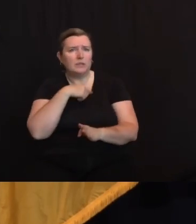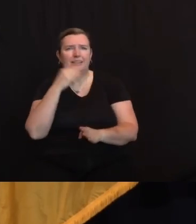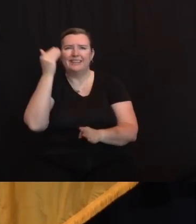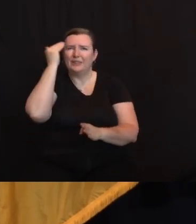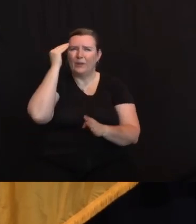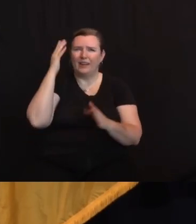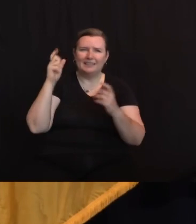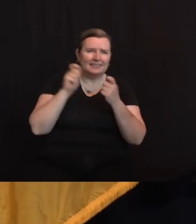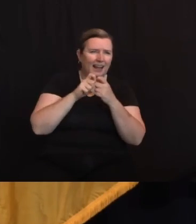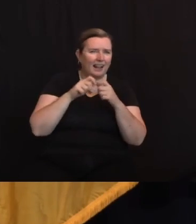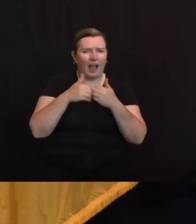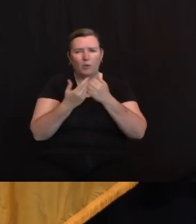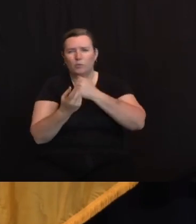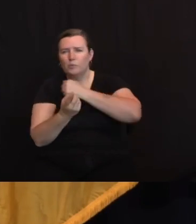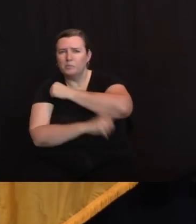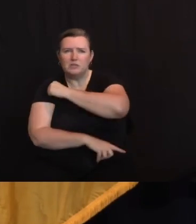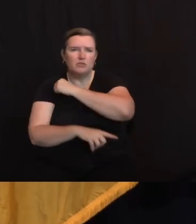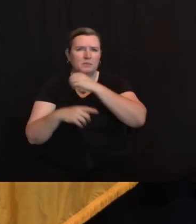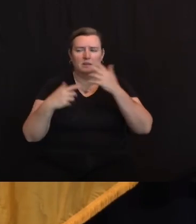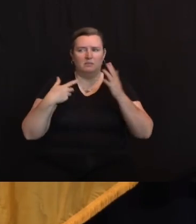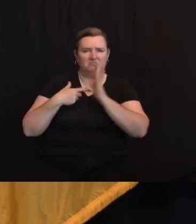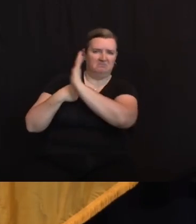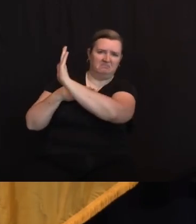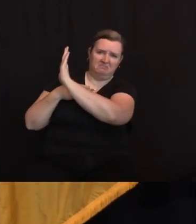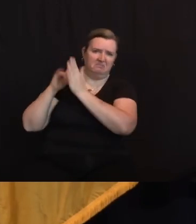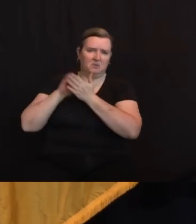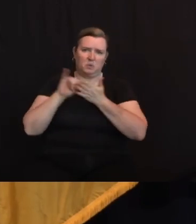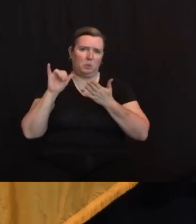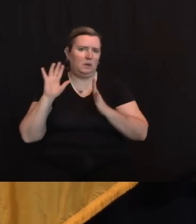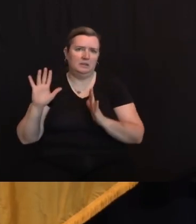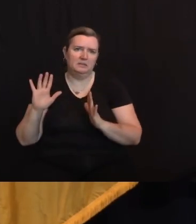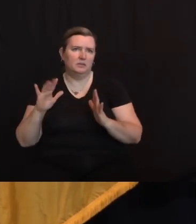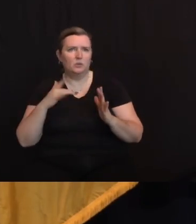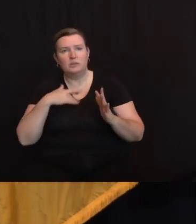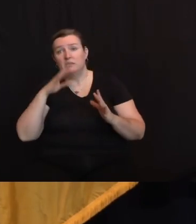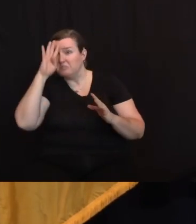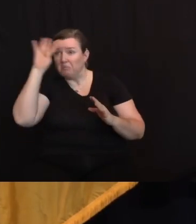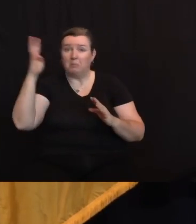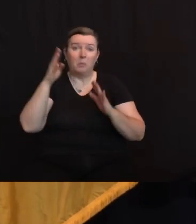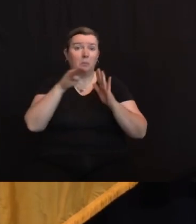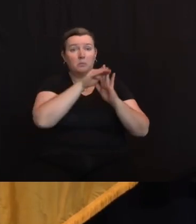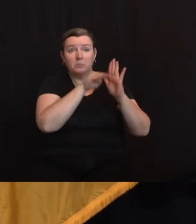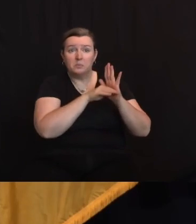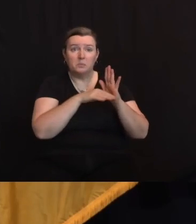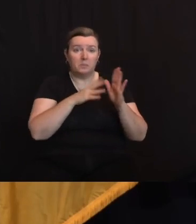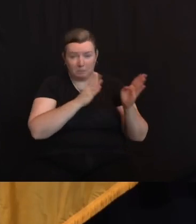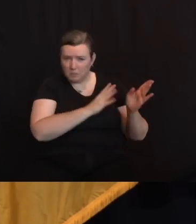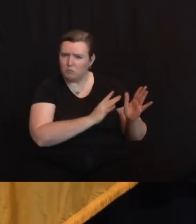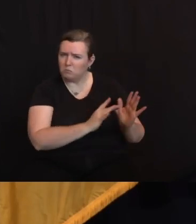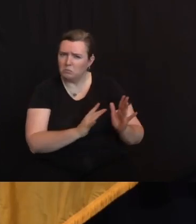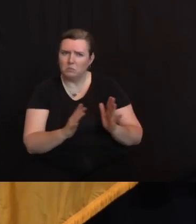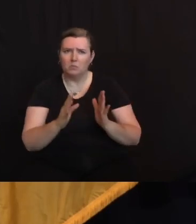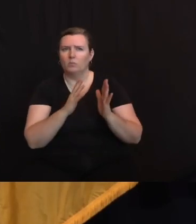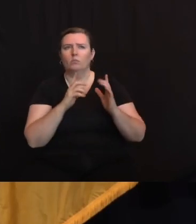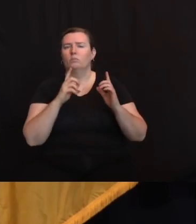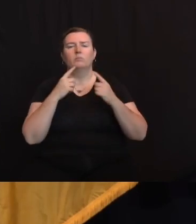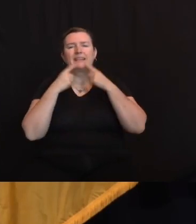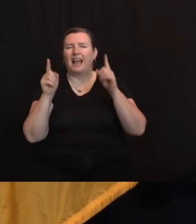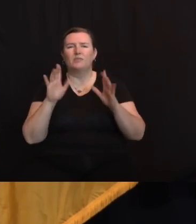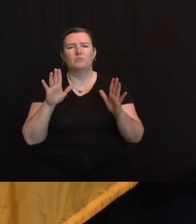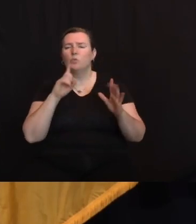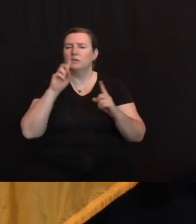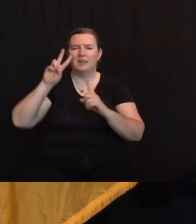place deliberately. We don't normally do that. We normally get all of our T's crossed and I's dotted, and then we make an announcement. In this